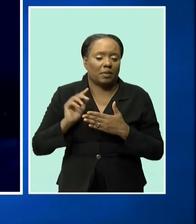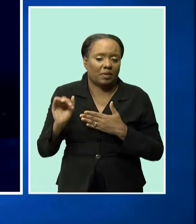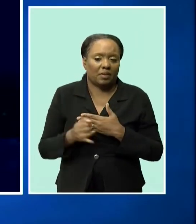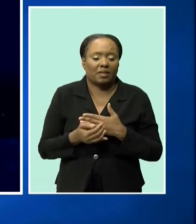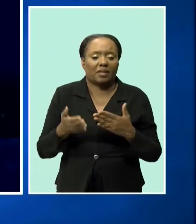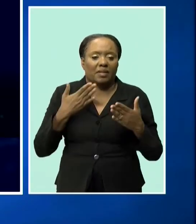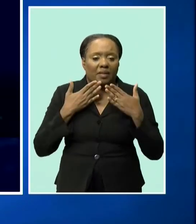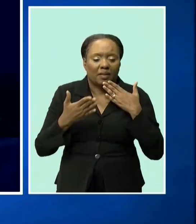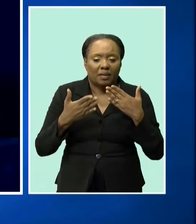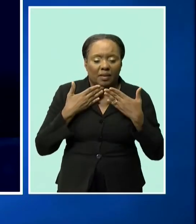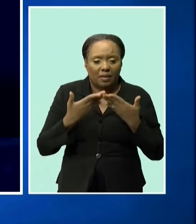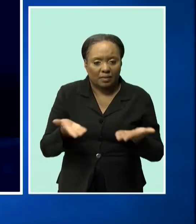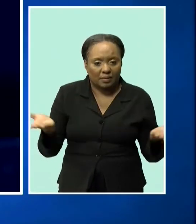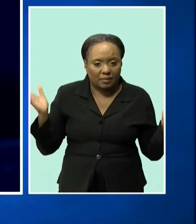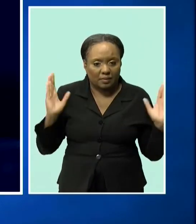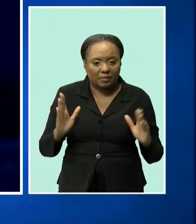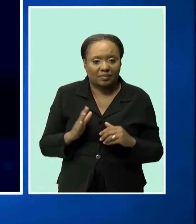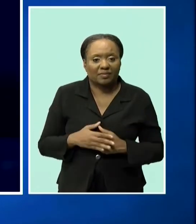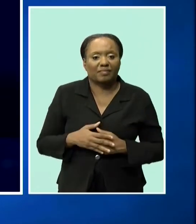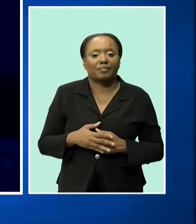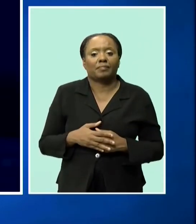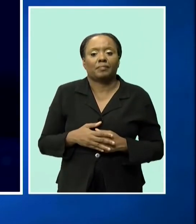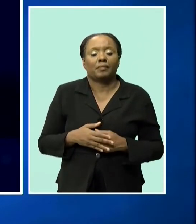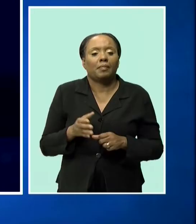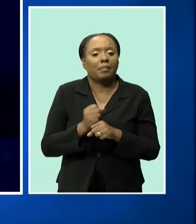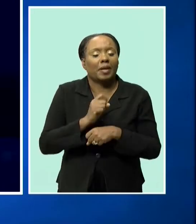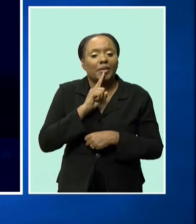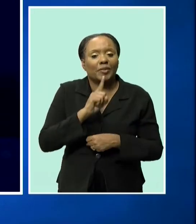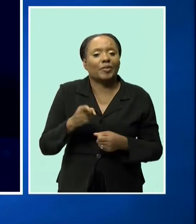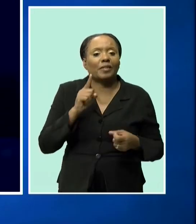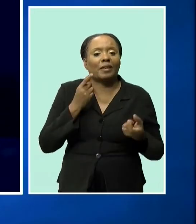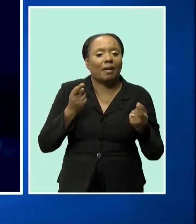thank you all also for making it a reality.